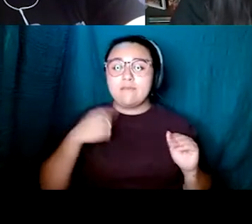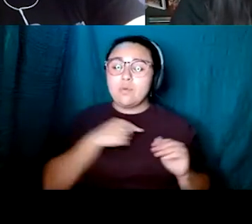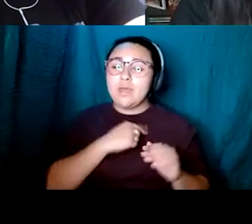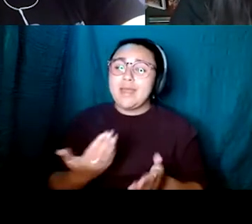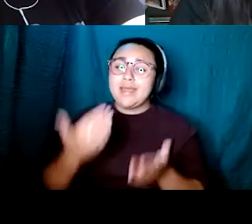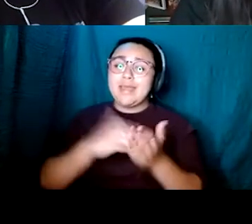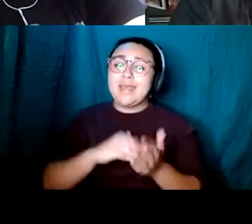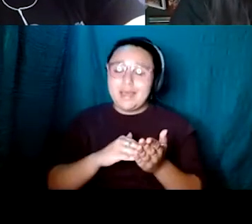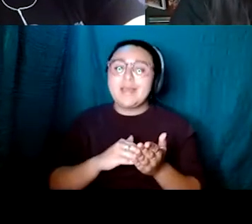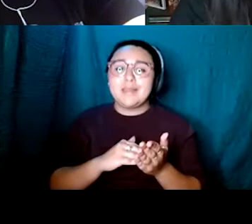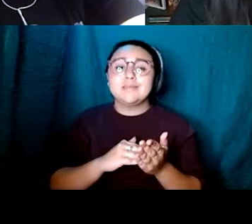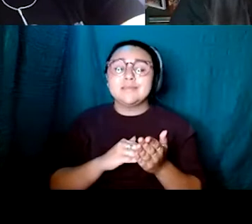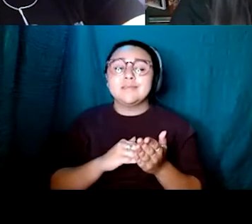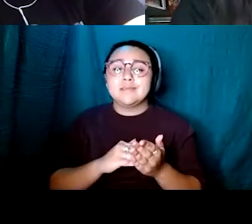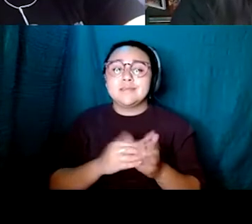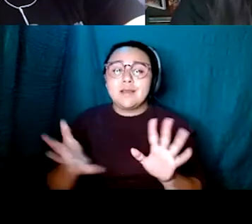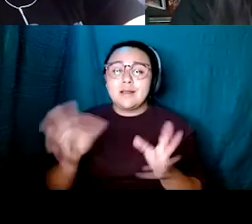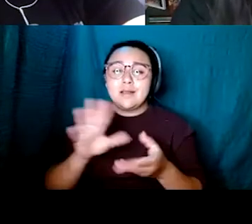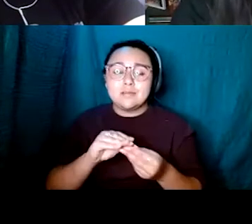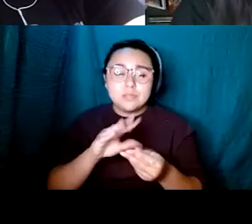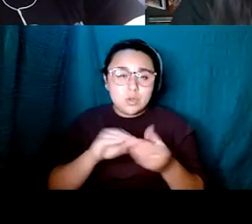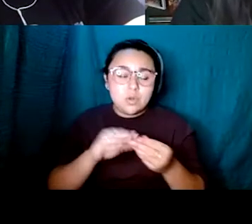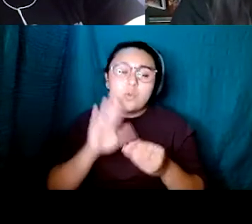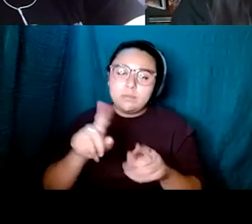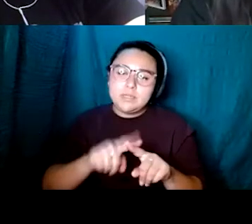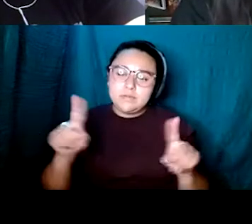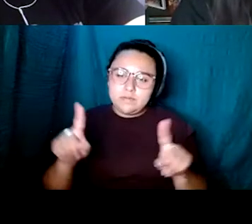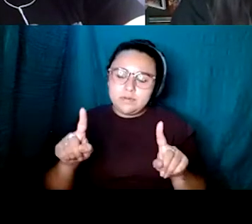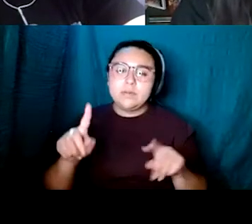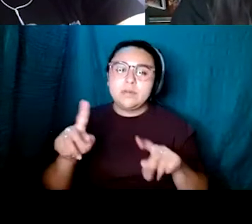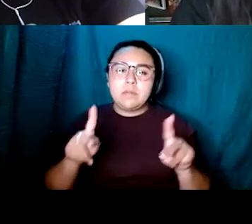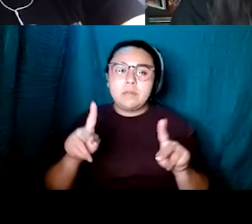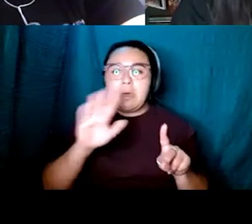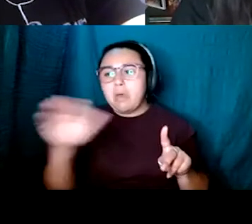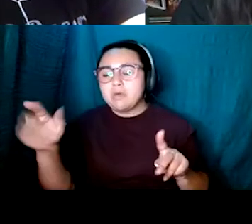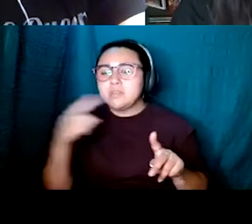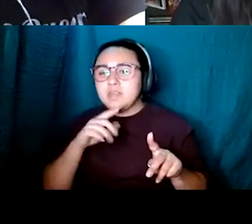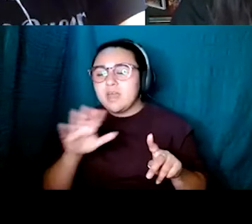that would be different, that we would be able, that people would be like, hey, here,